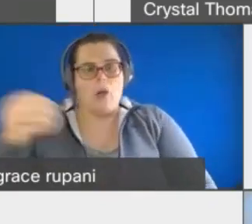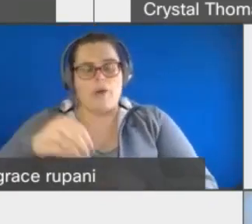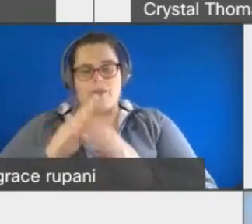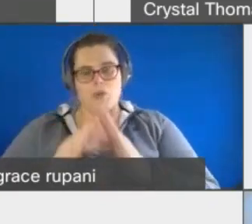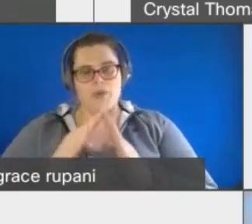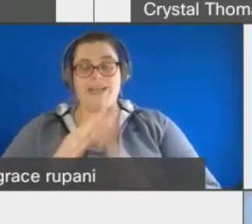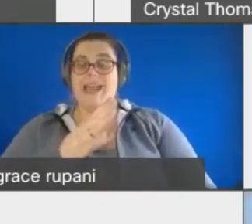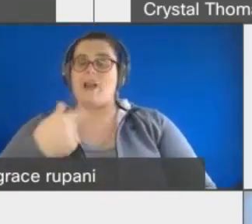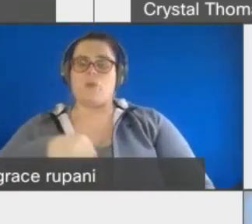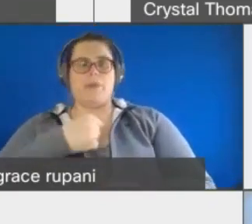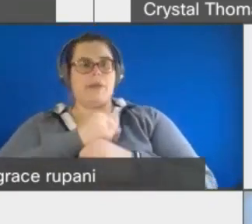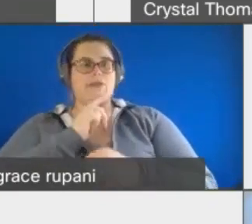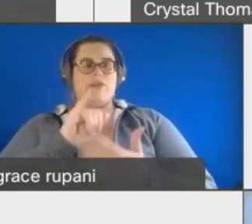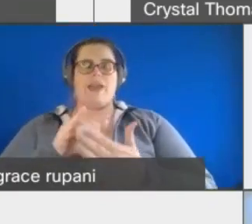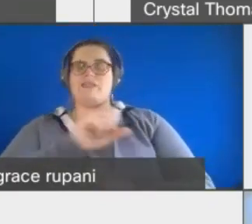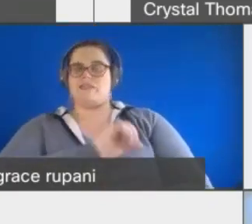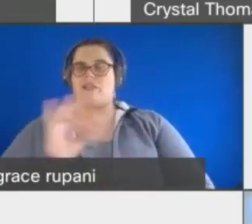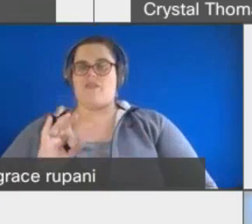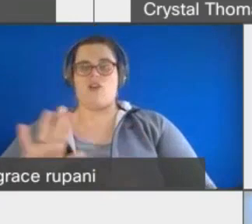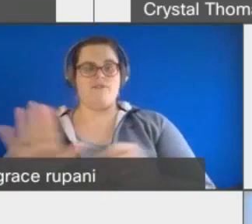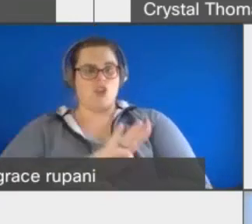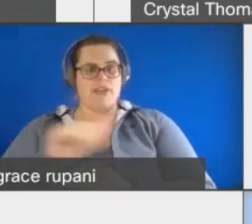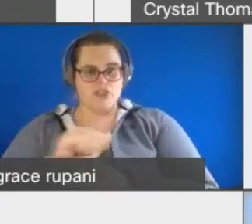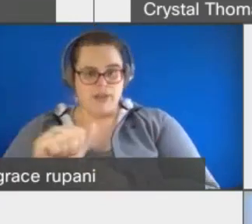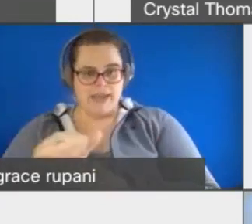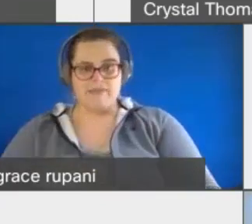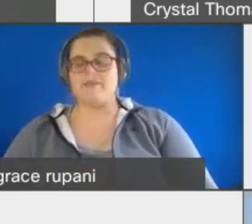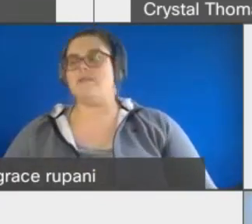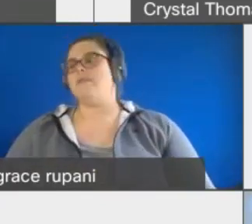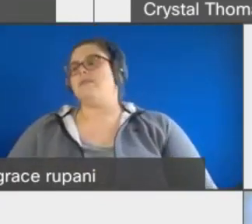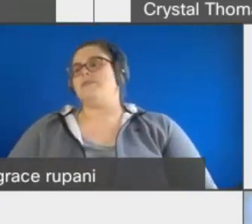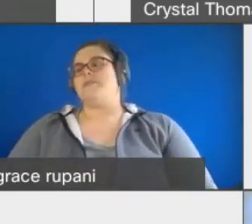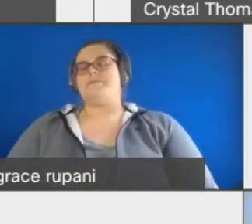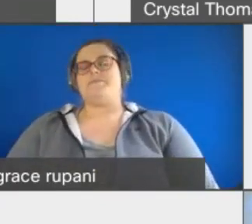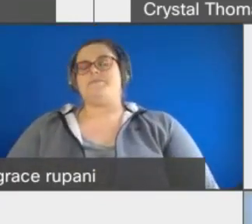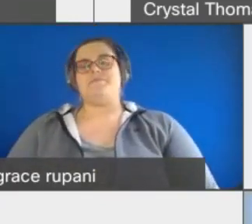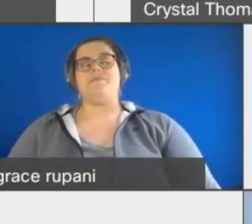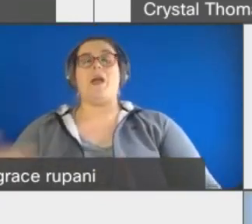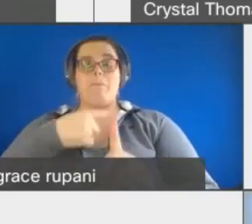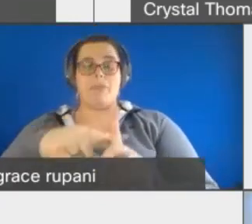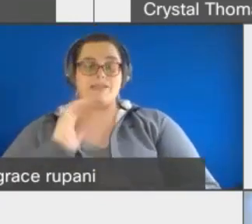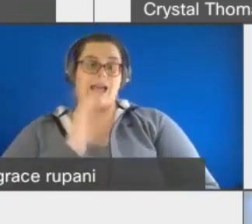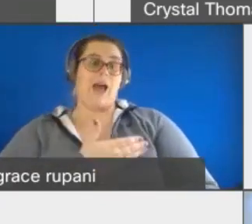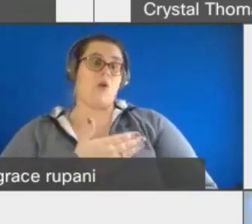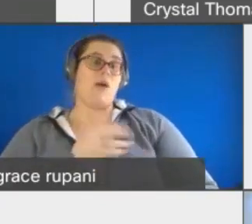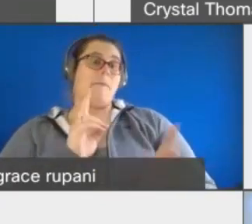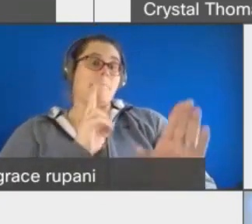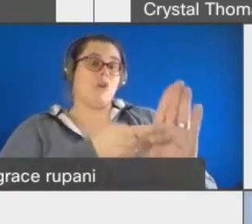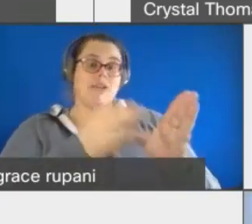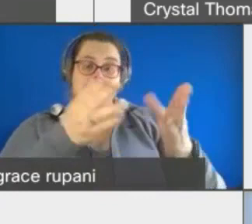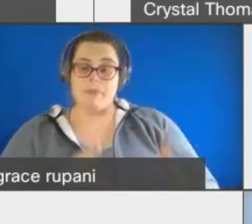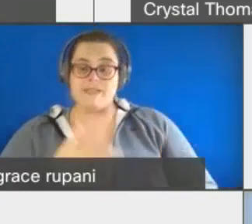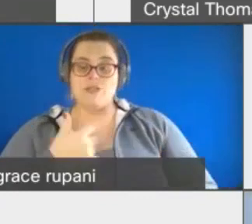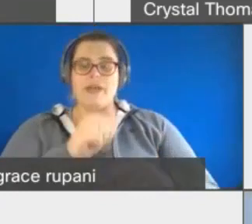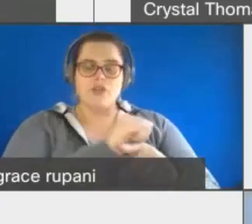we ensure that the staff are fully trained. And another thing that we did is that we train our participants before they start coming to the